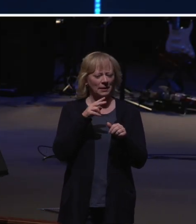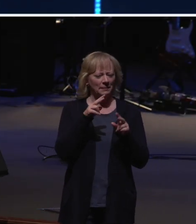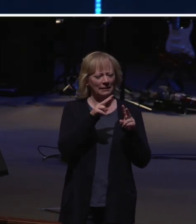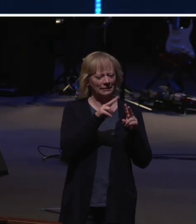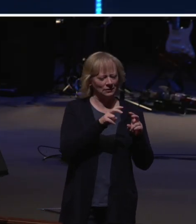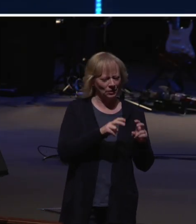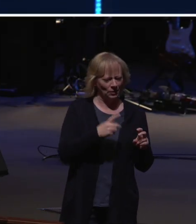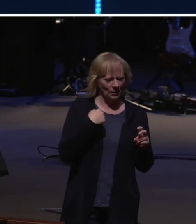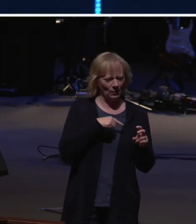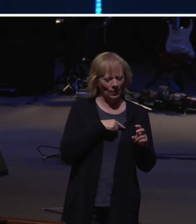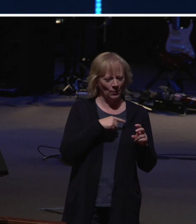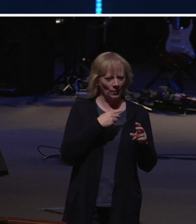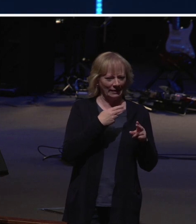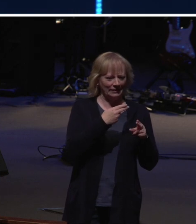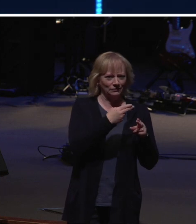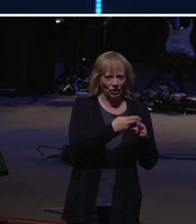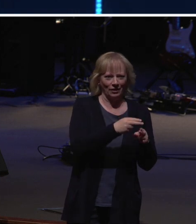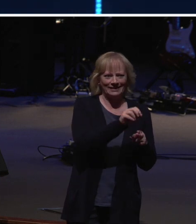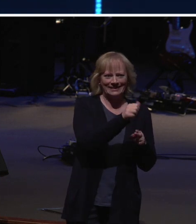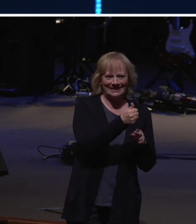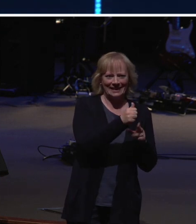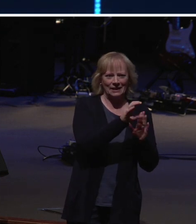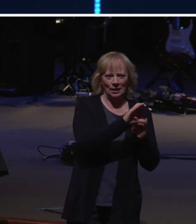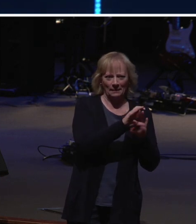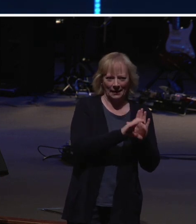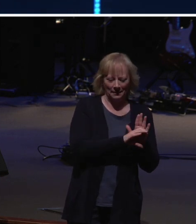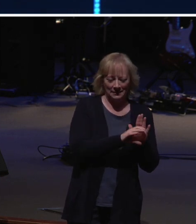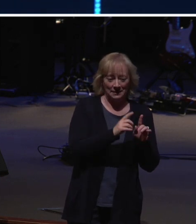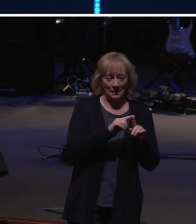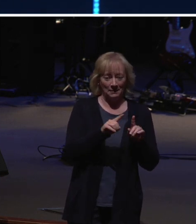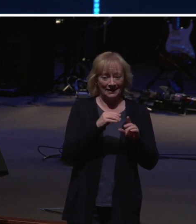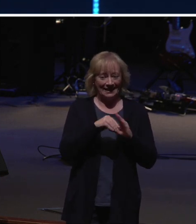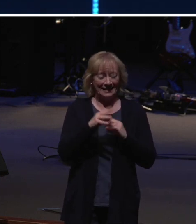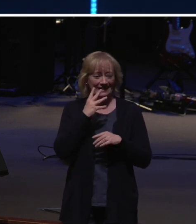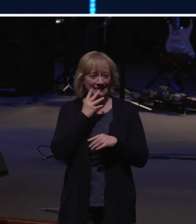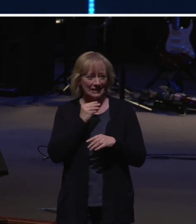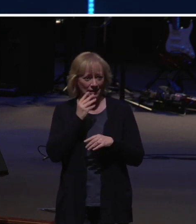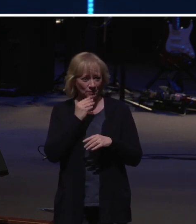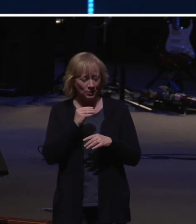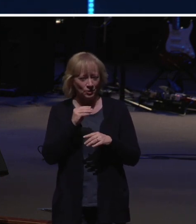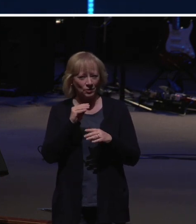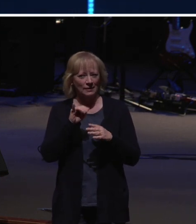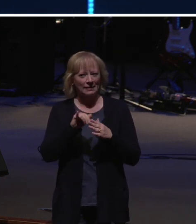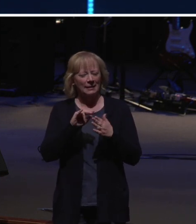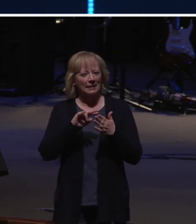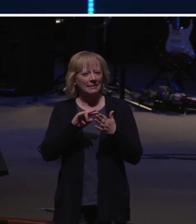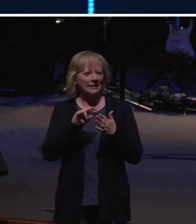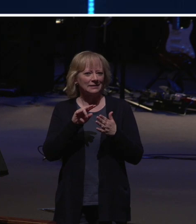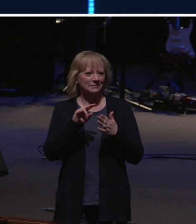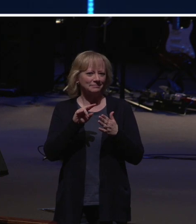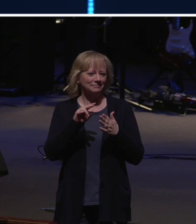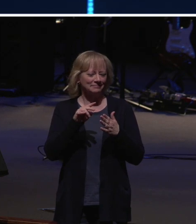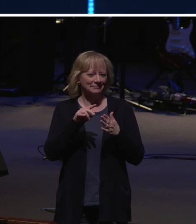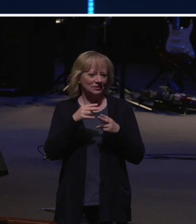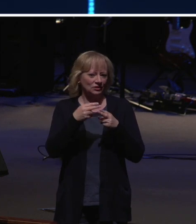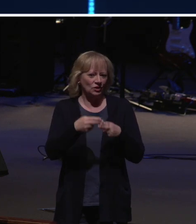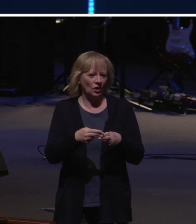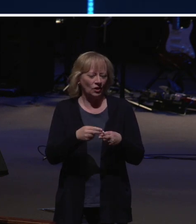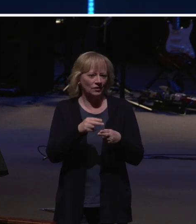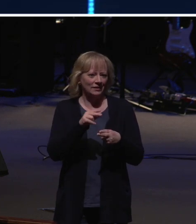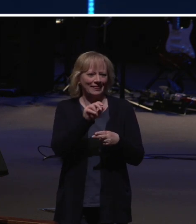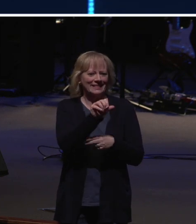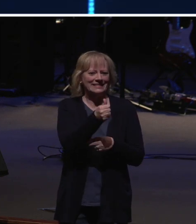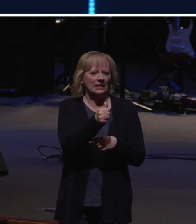commonly call the 10 Commandments, but in Hebrew, was simply referred to as the words, the